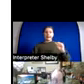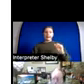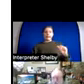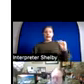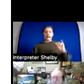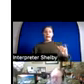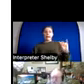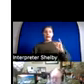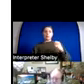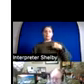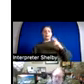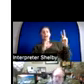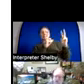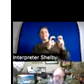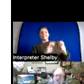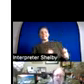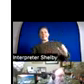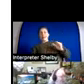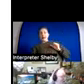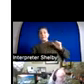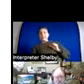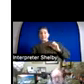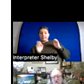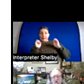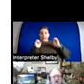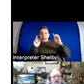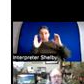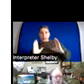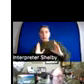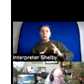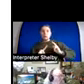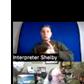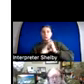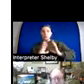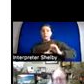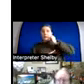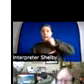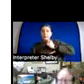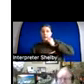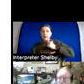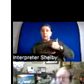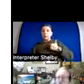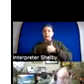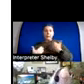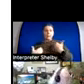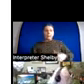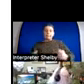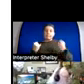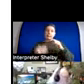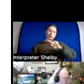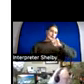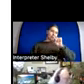educators and eventually as users on a day-to-day basis there are questions that we're going to have to ask